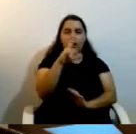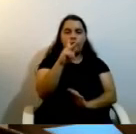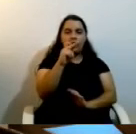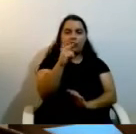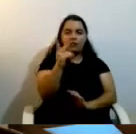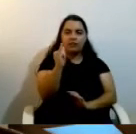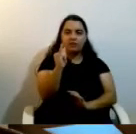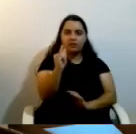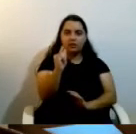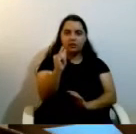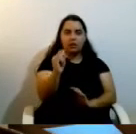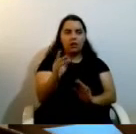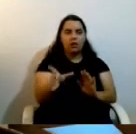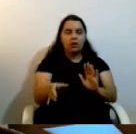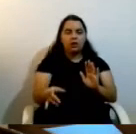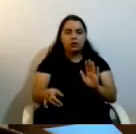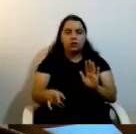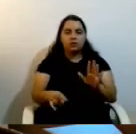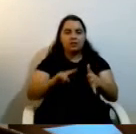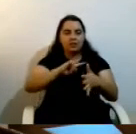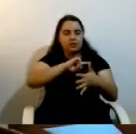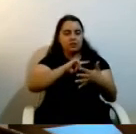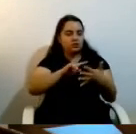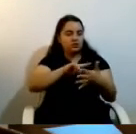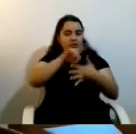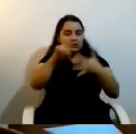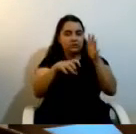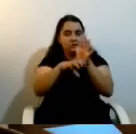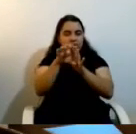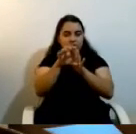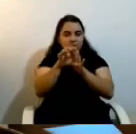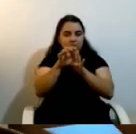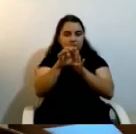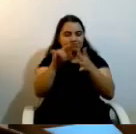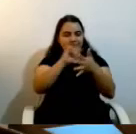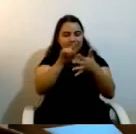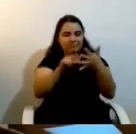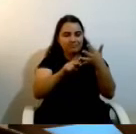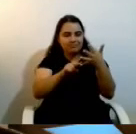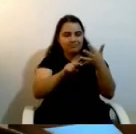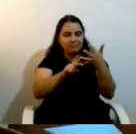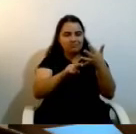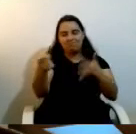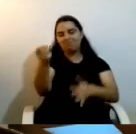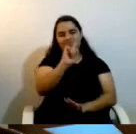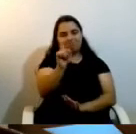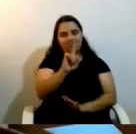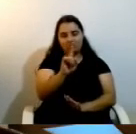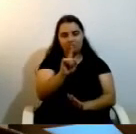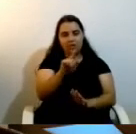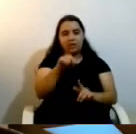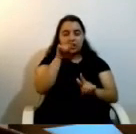these five conditions. This is not what the independent living movement and the